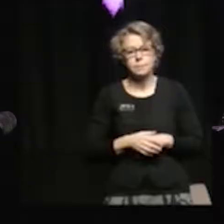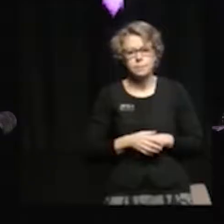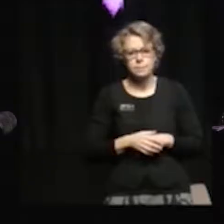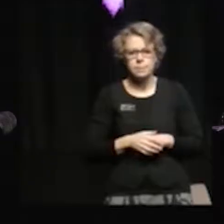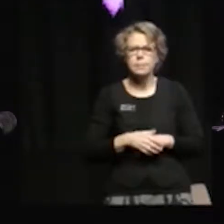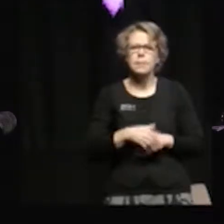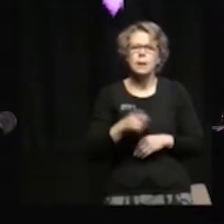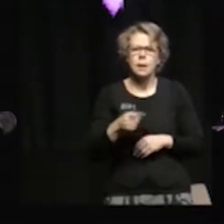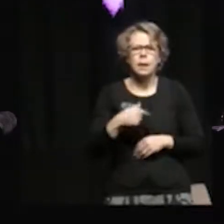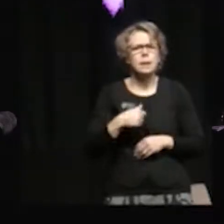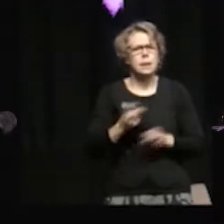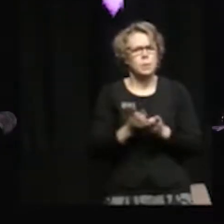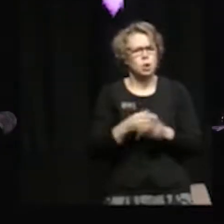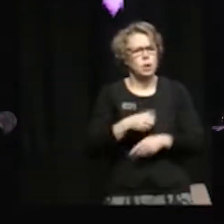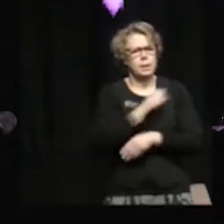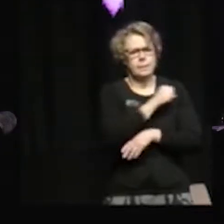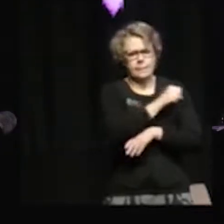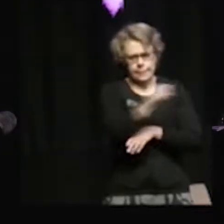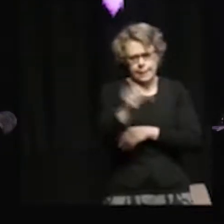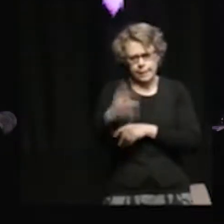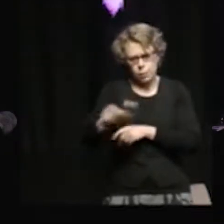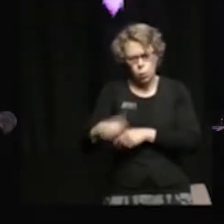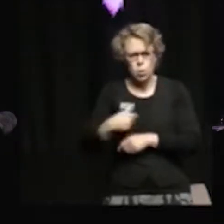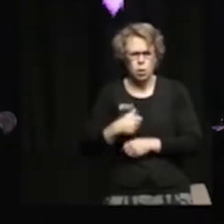It means that dictators and political bullies,